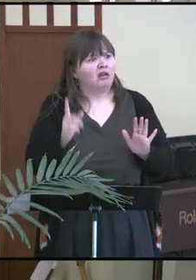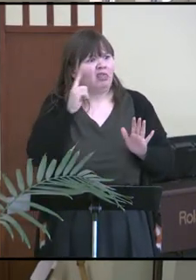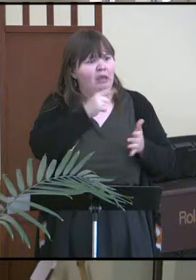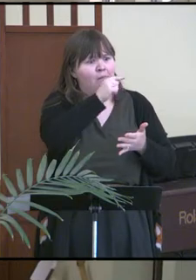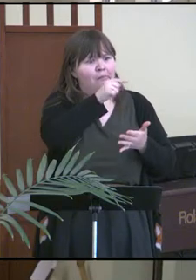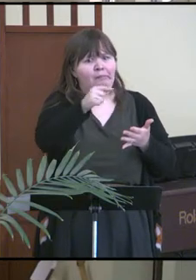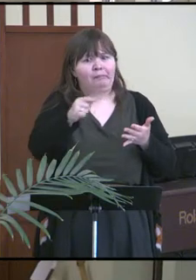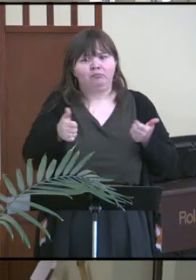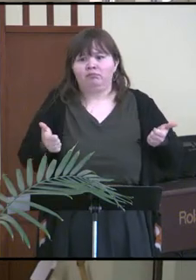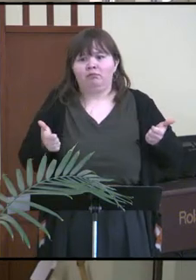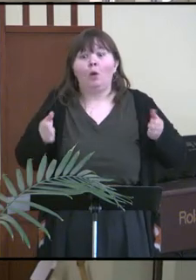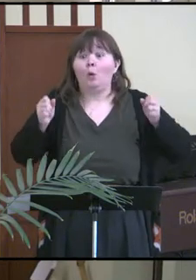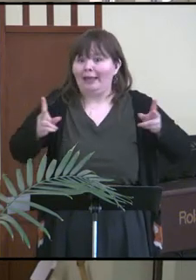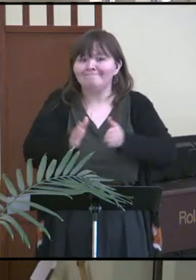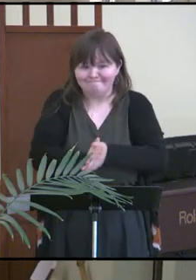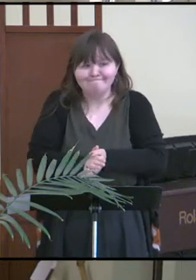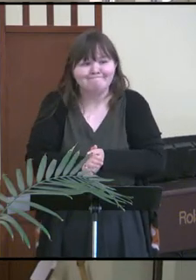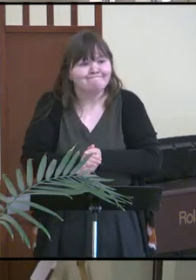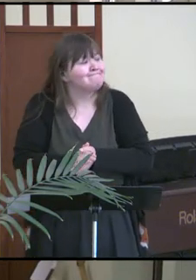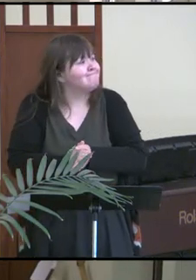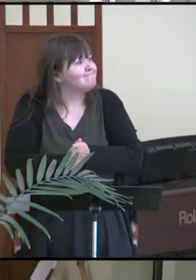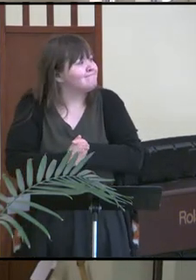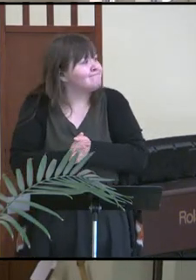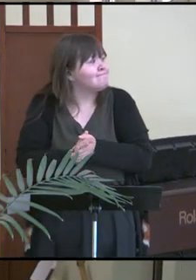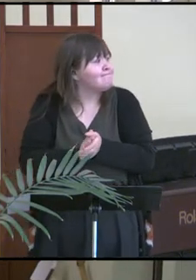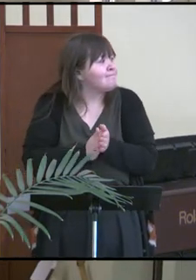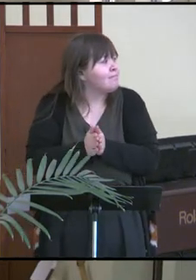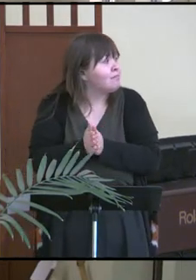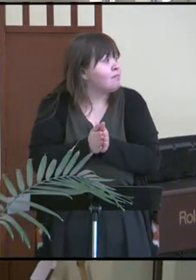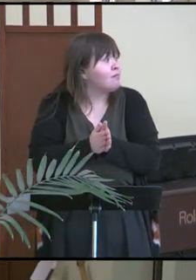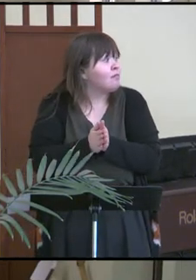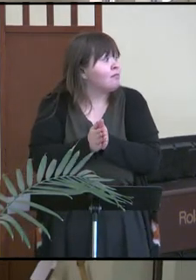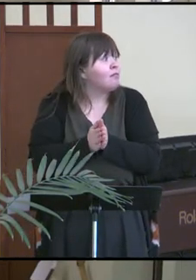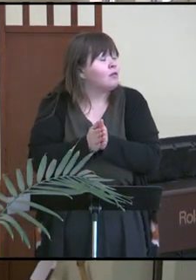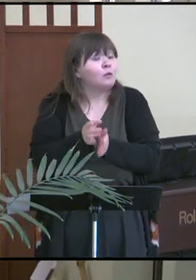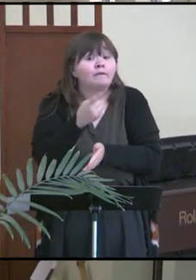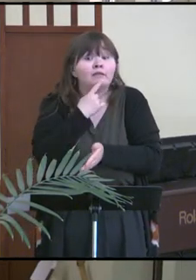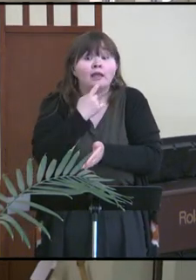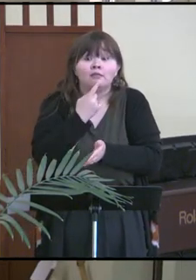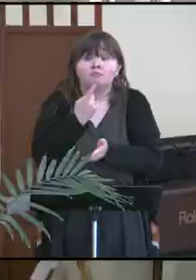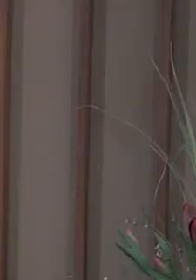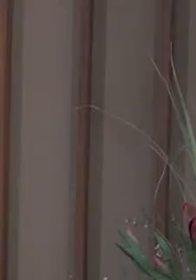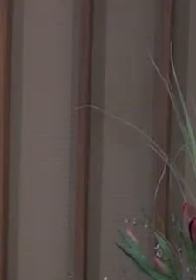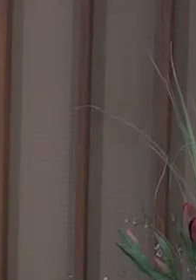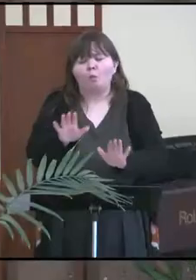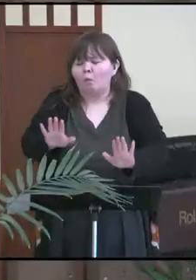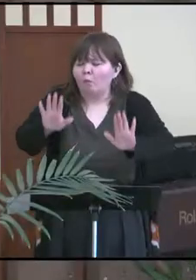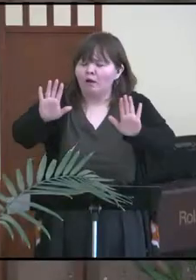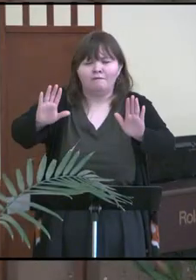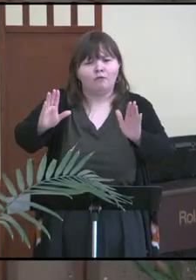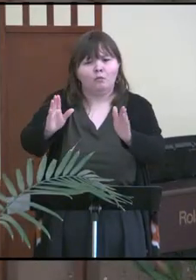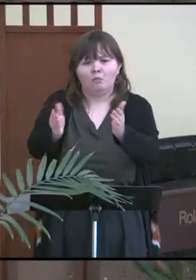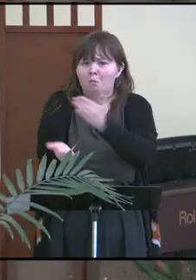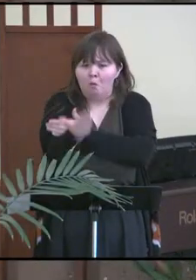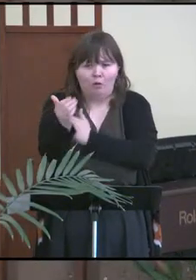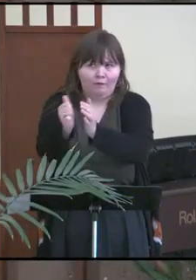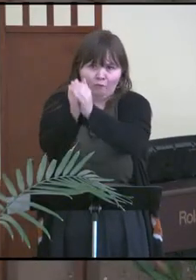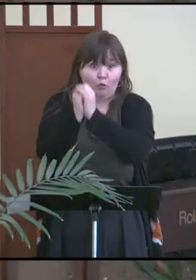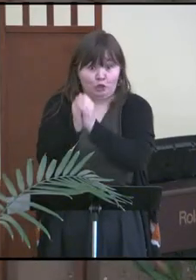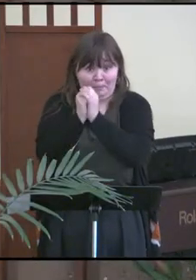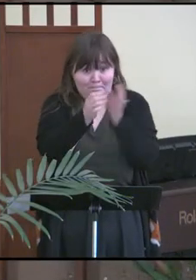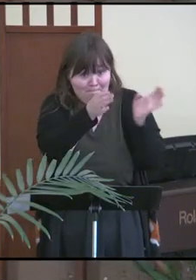all. Okay. So... we have, as I said, a wonderful morning of worship planned for